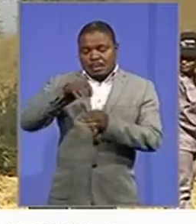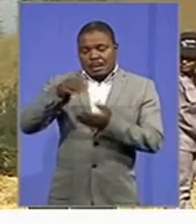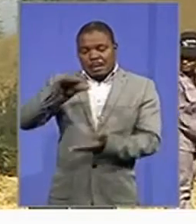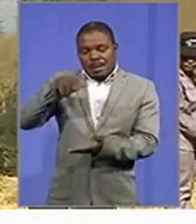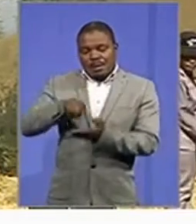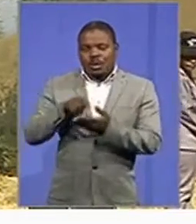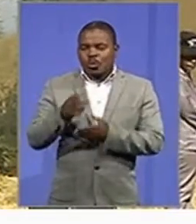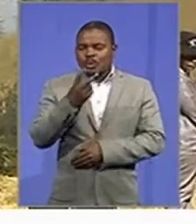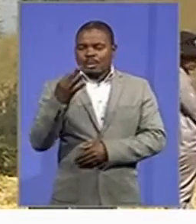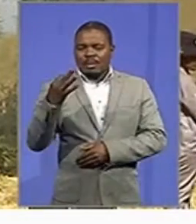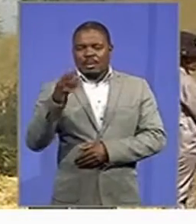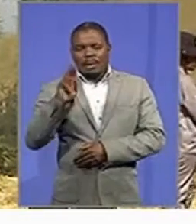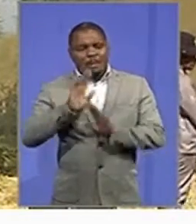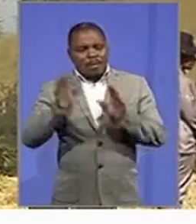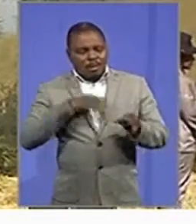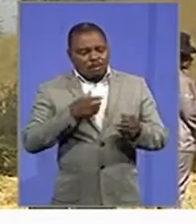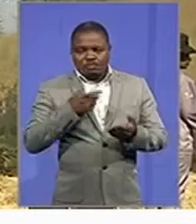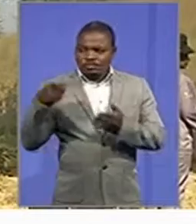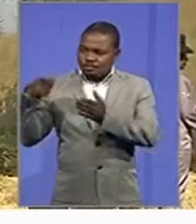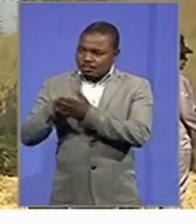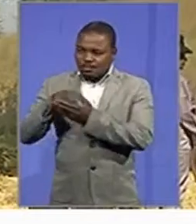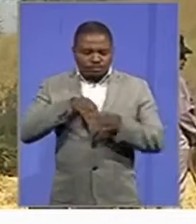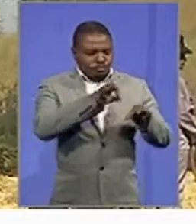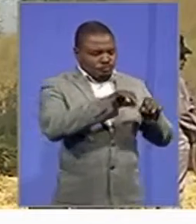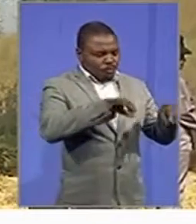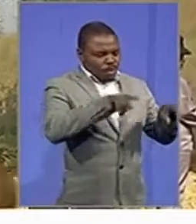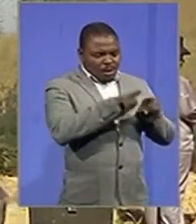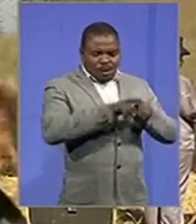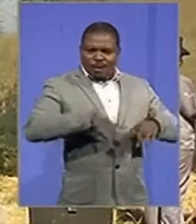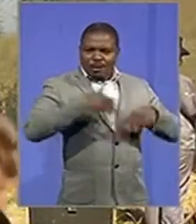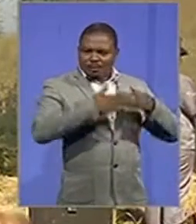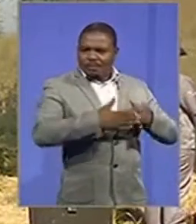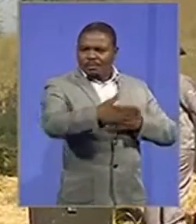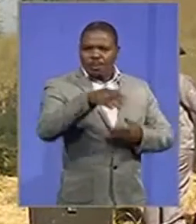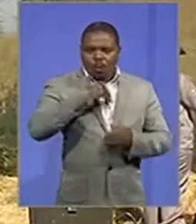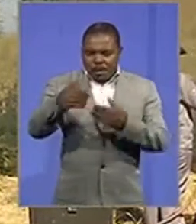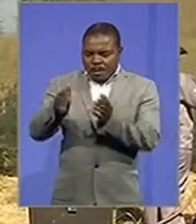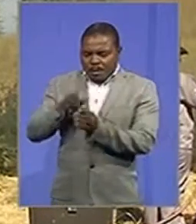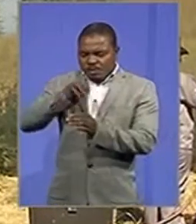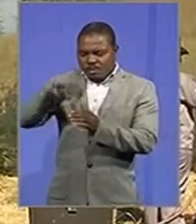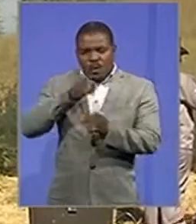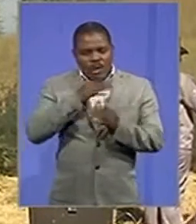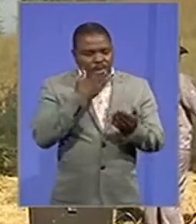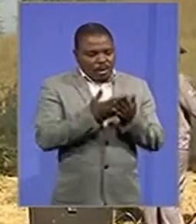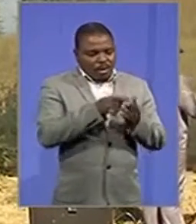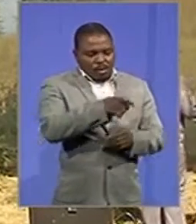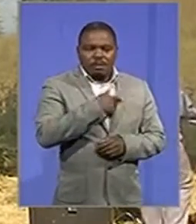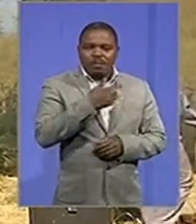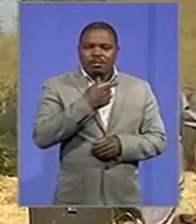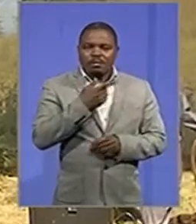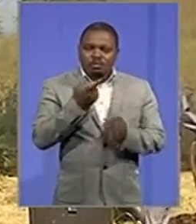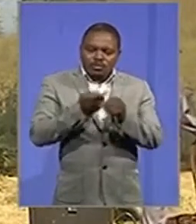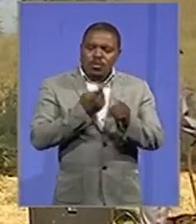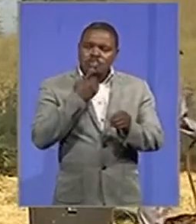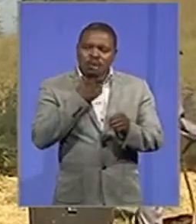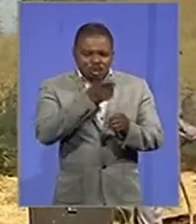reka pakete di seeds o jala di seeds do sustain for e se tlo ba lifetime ya o ka pakete e one cause go nipela di seeds tsa mating tse hlai so ho ba easy